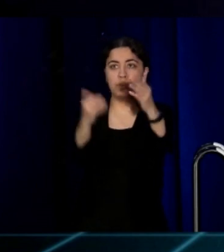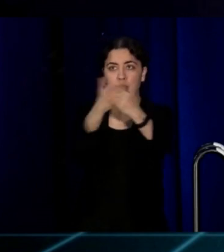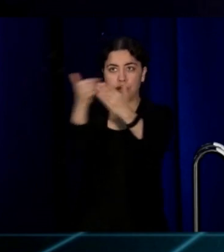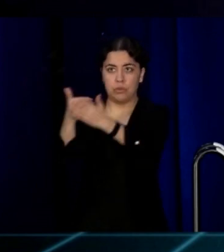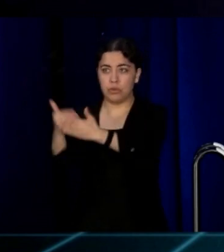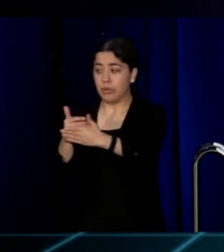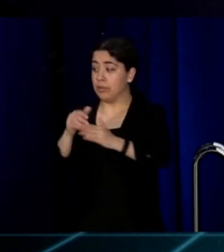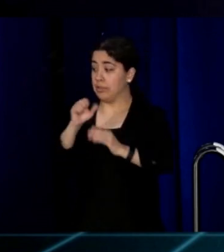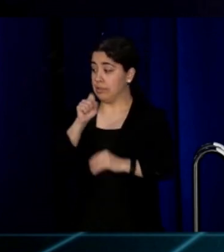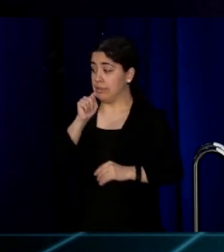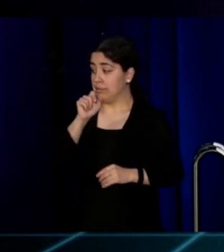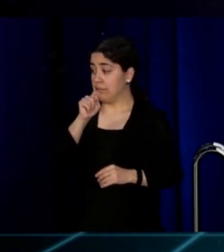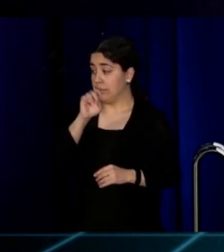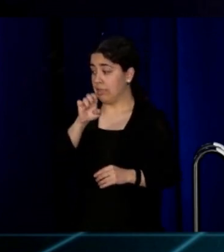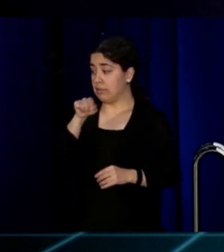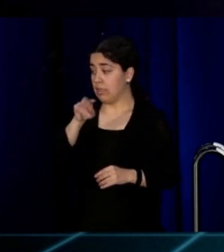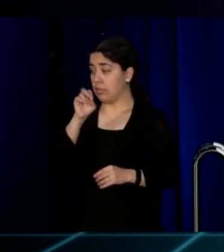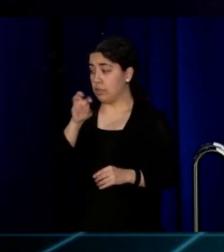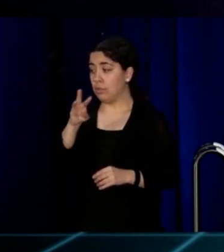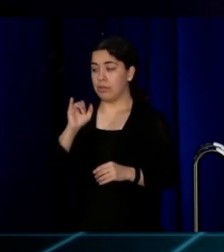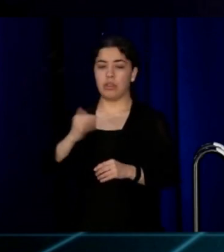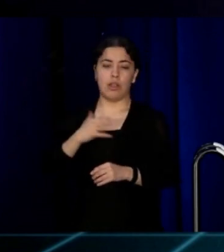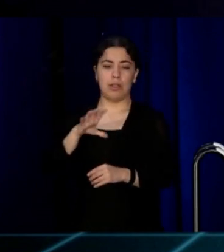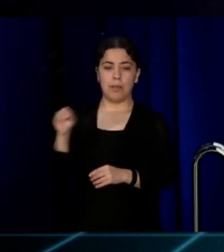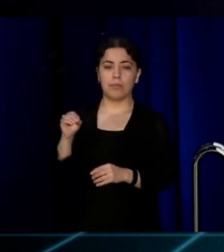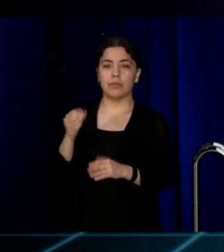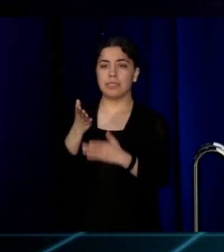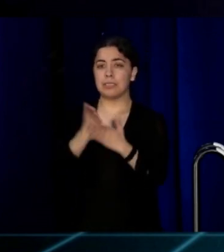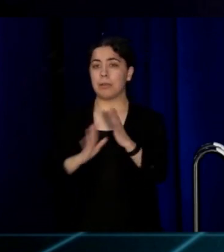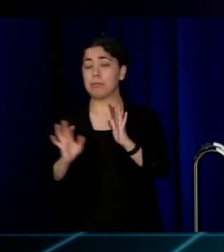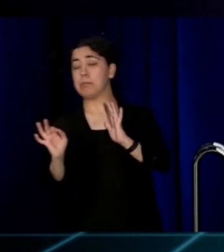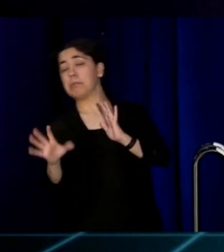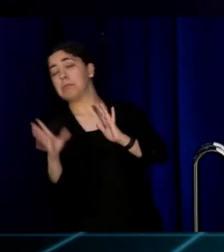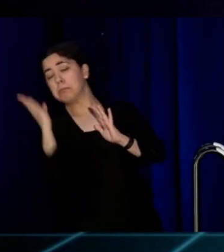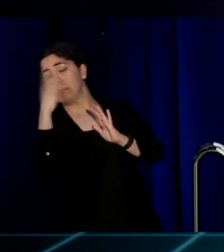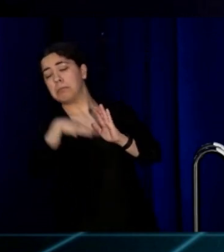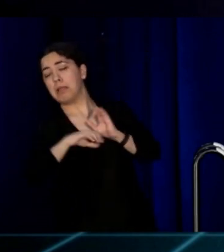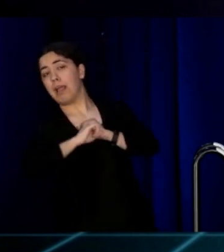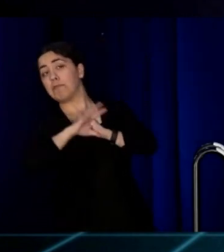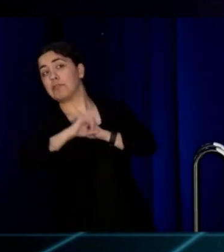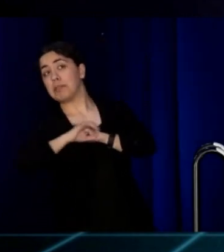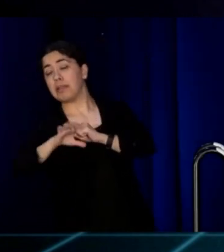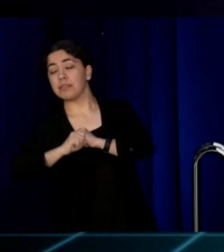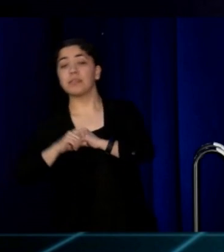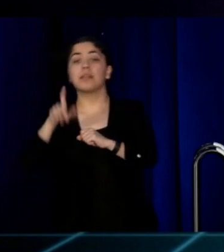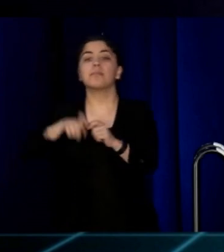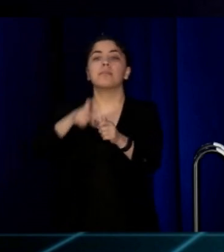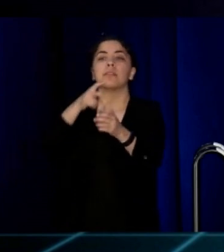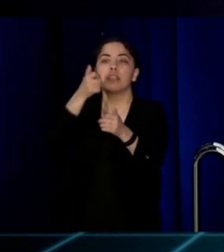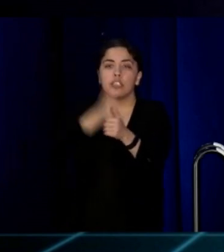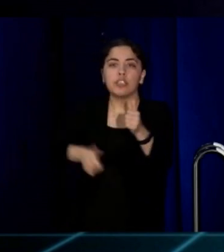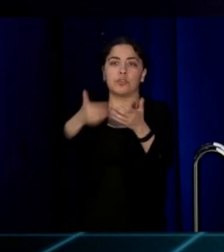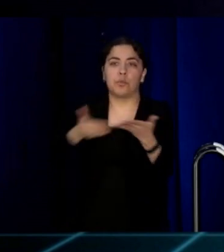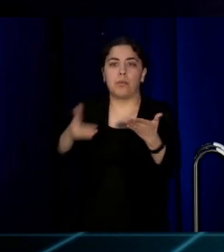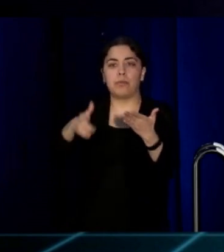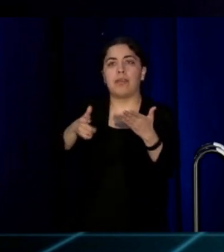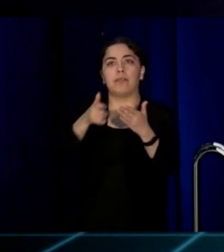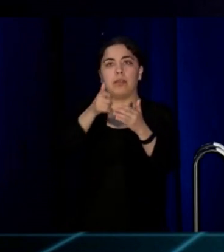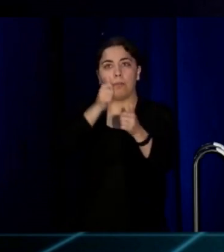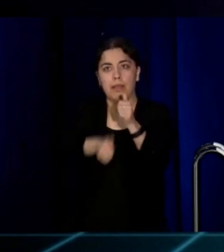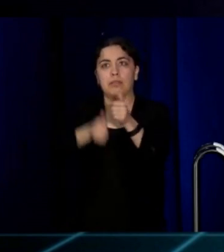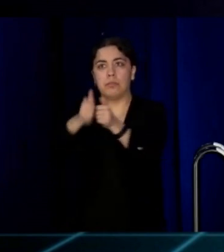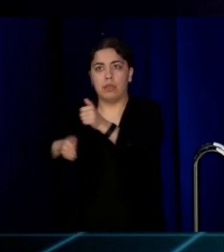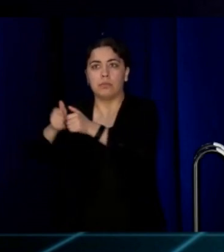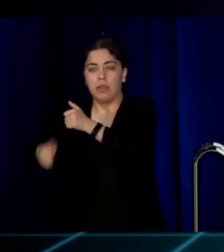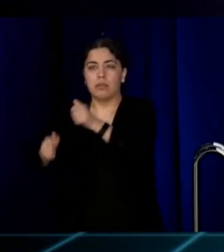company. So doing some sly advertising in there. So you have to basically pass every single prop in there for